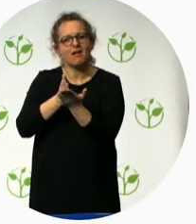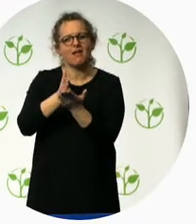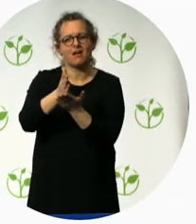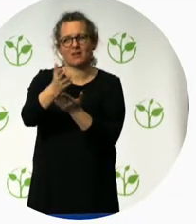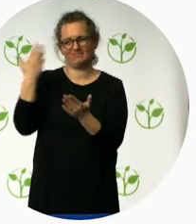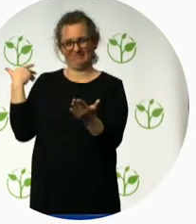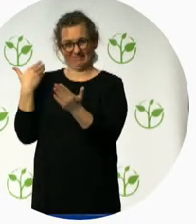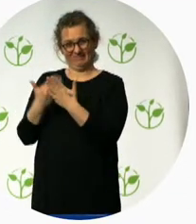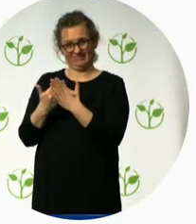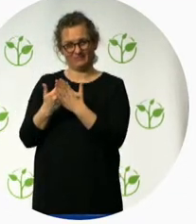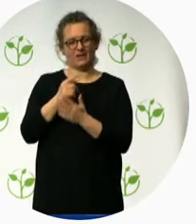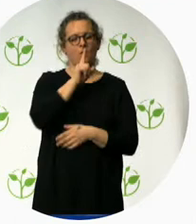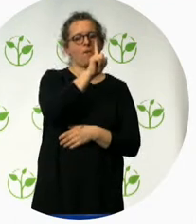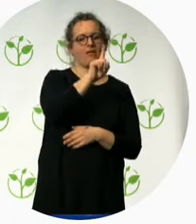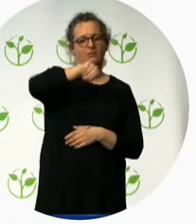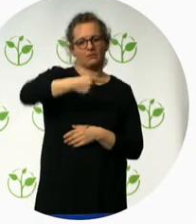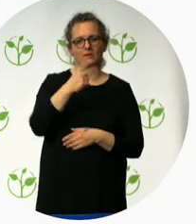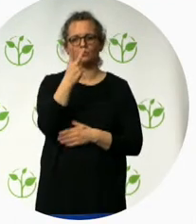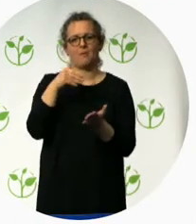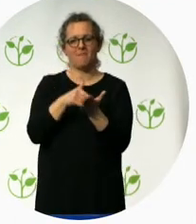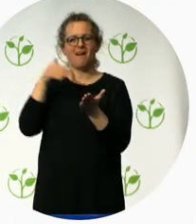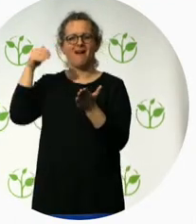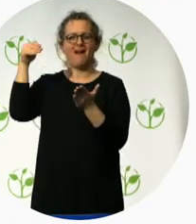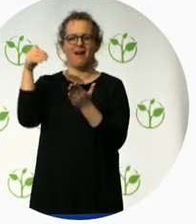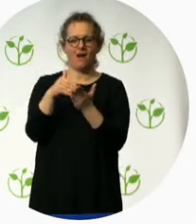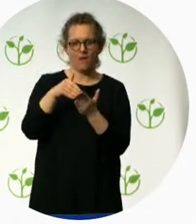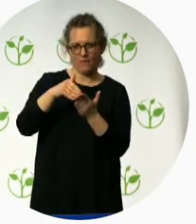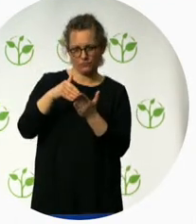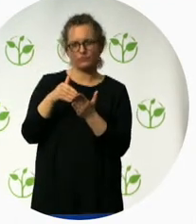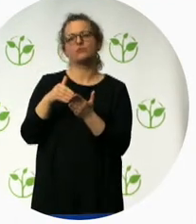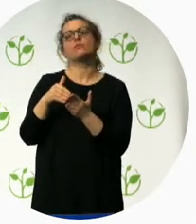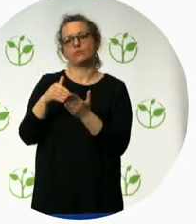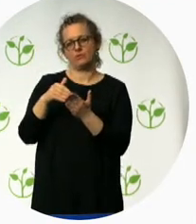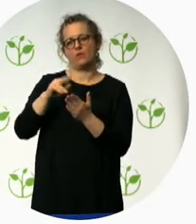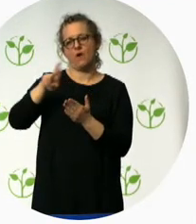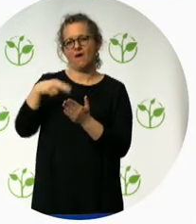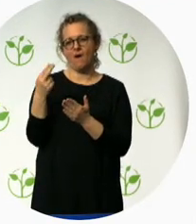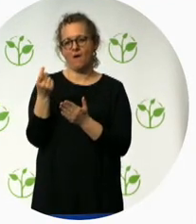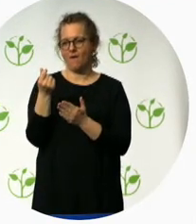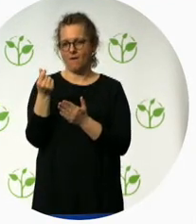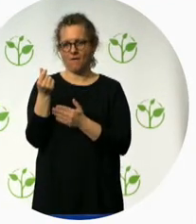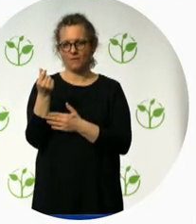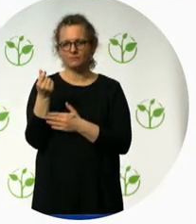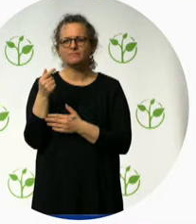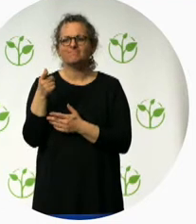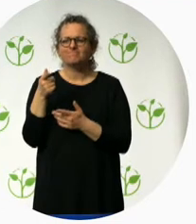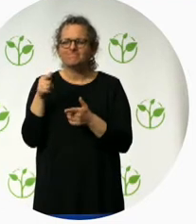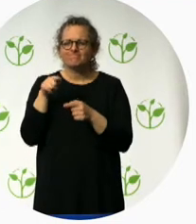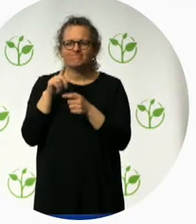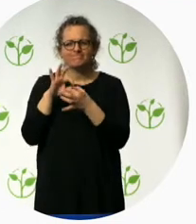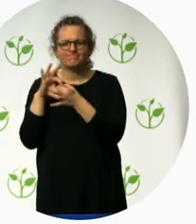with the 85,000 euros, and the Lightfoot World itself with 10,000 euros. In terms